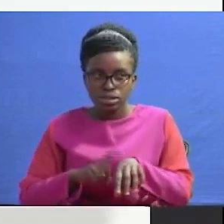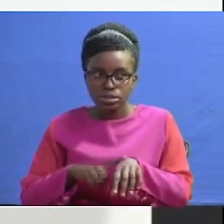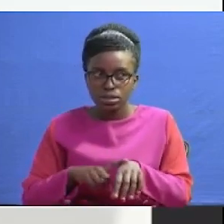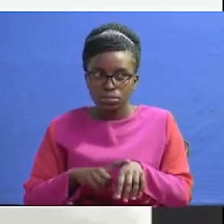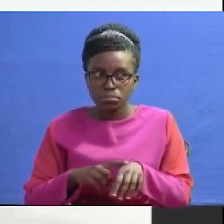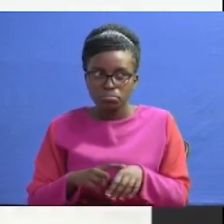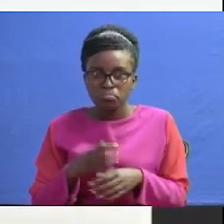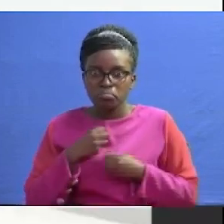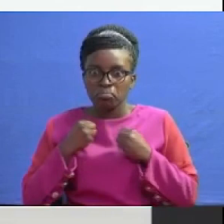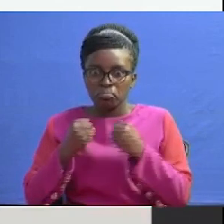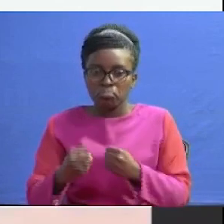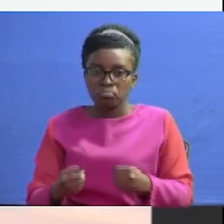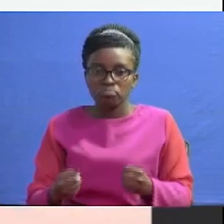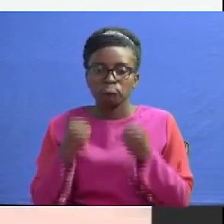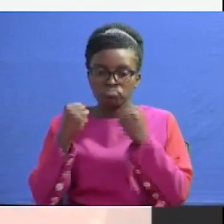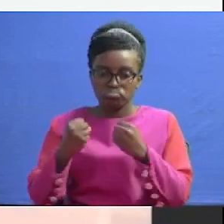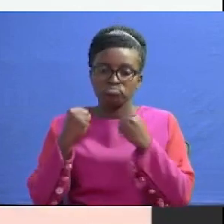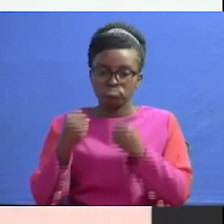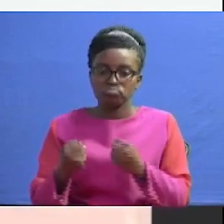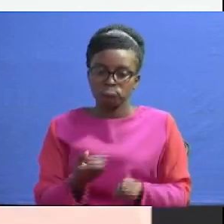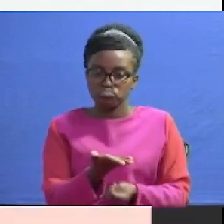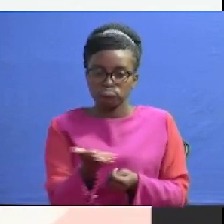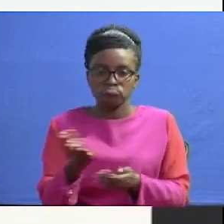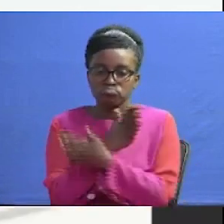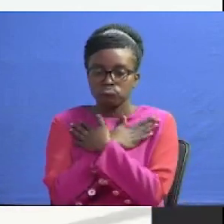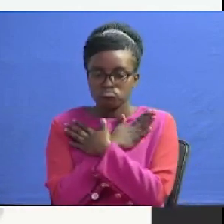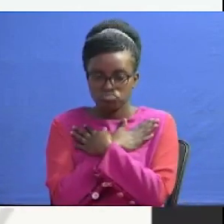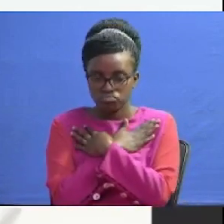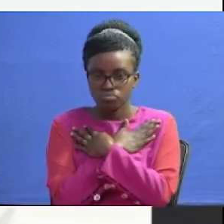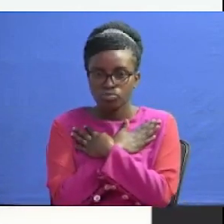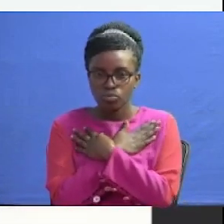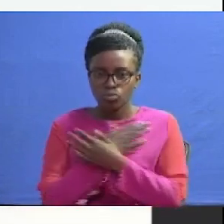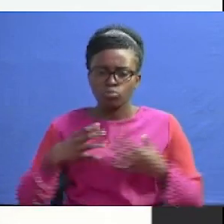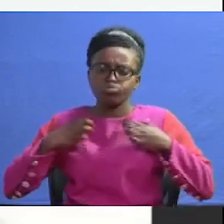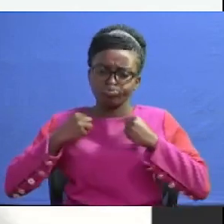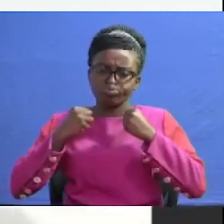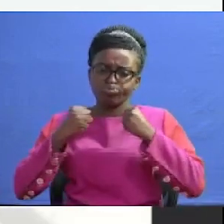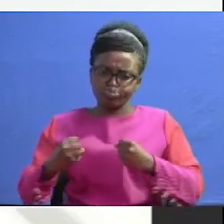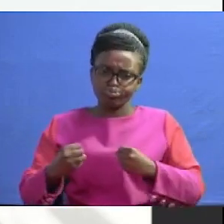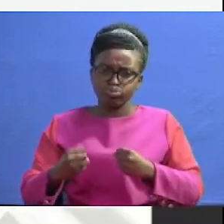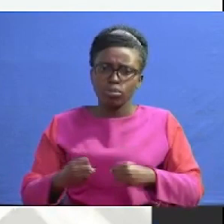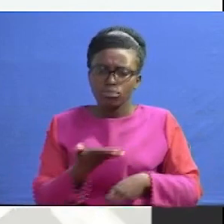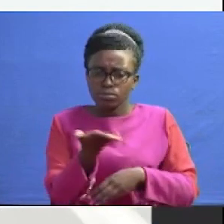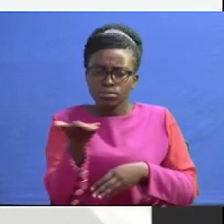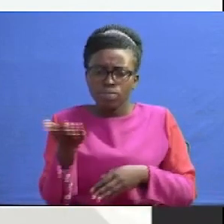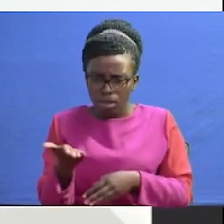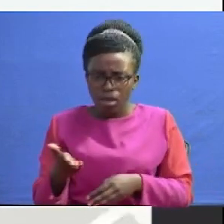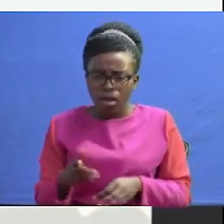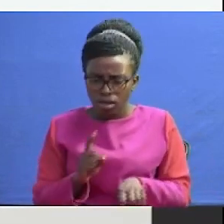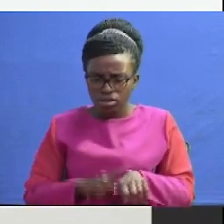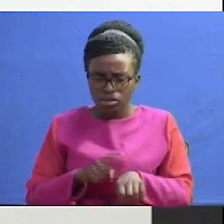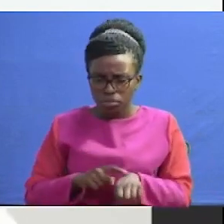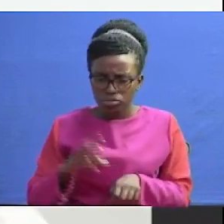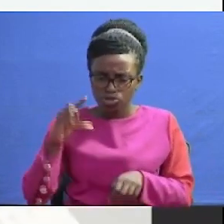consolidate and strengthen these relations. I am confident that our deliberations during this